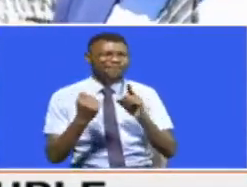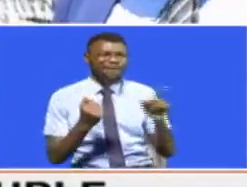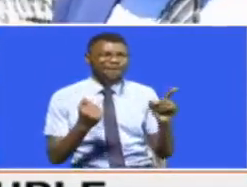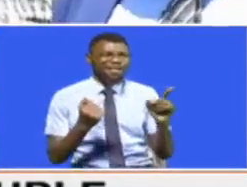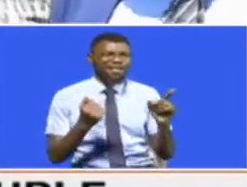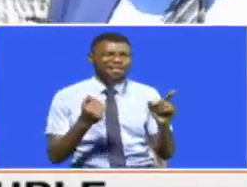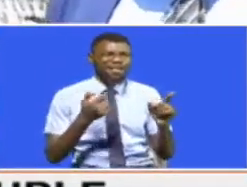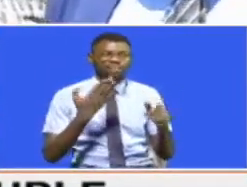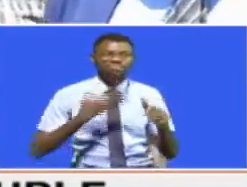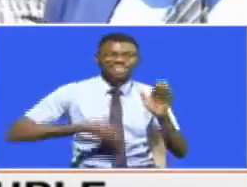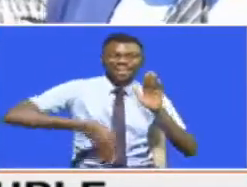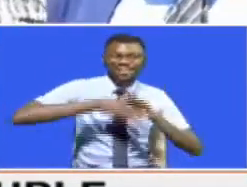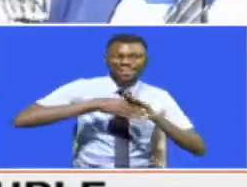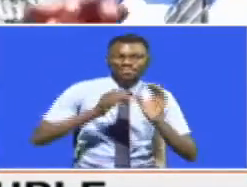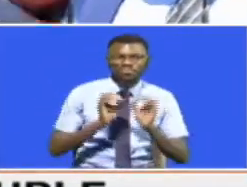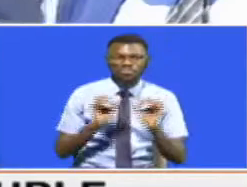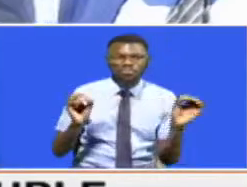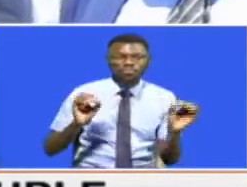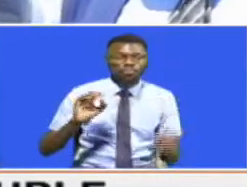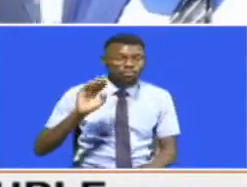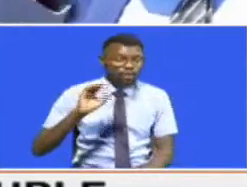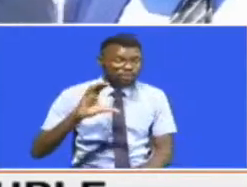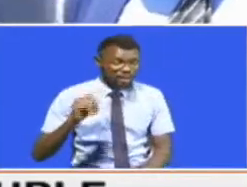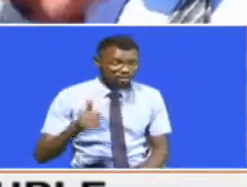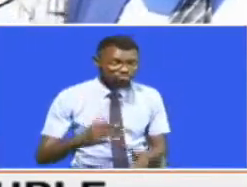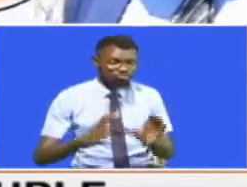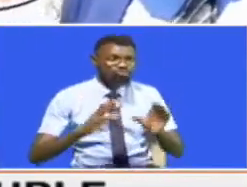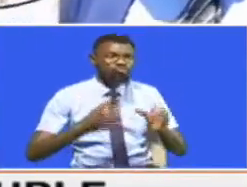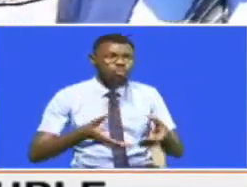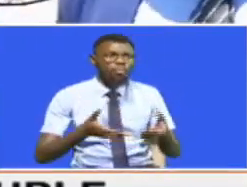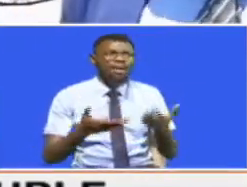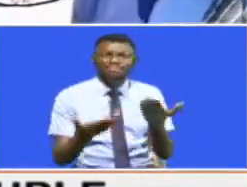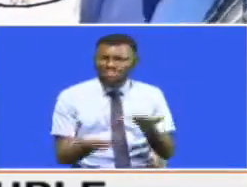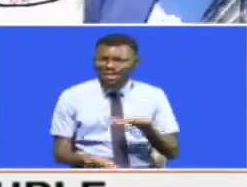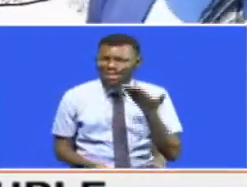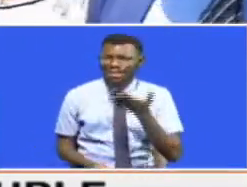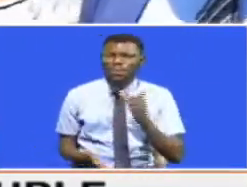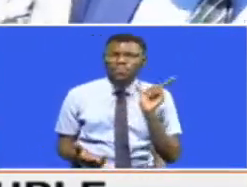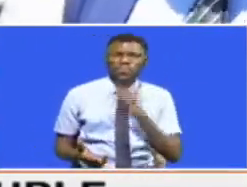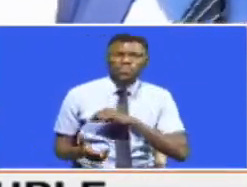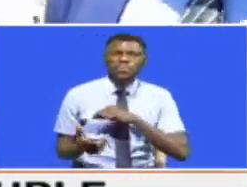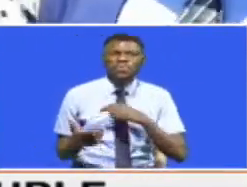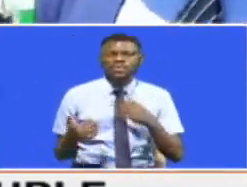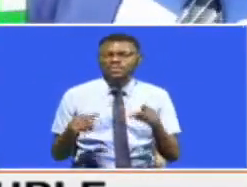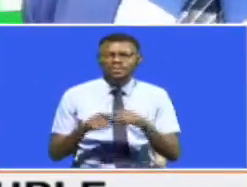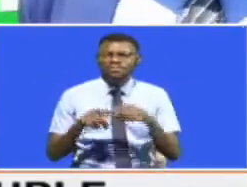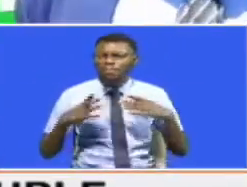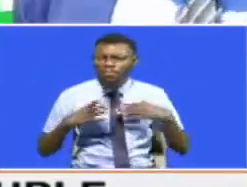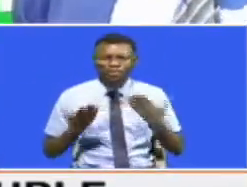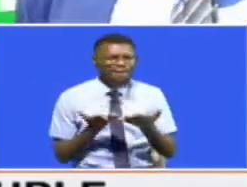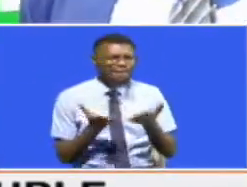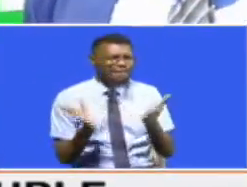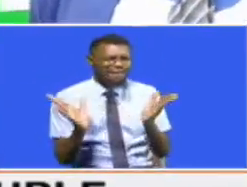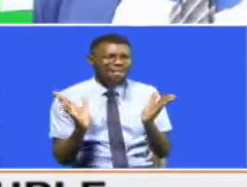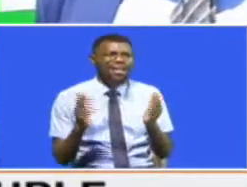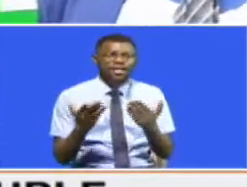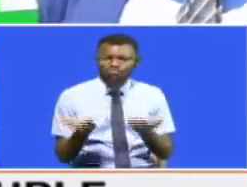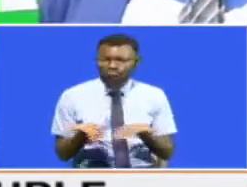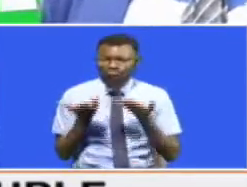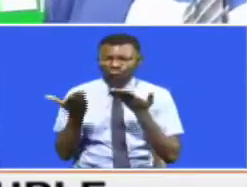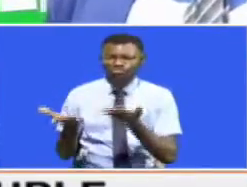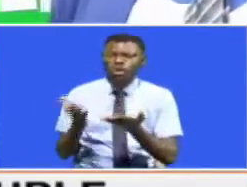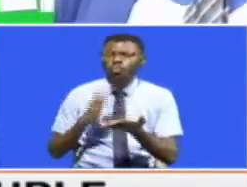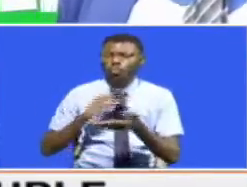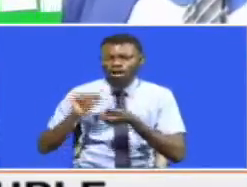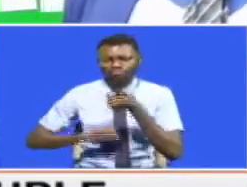MCA wote wameweka. Na hata wapiga kura wenyewe wangeweka. Na wacha niseme, tutasupport your motion mpaka